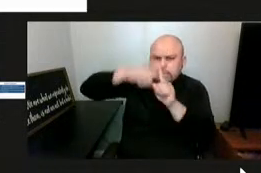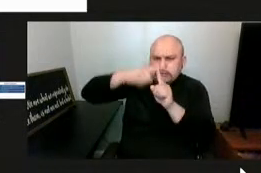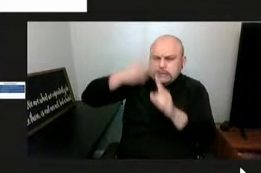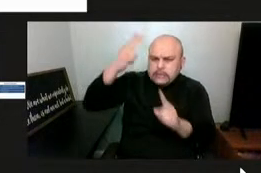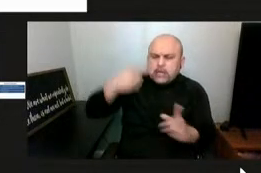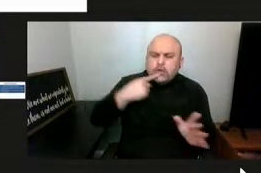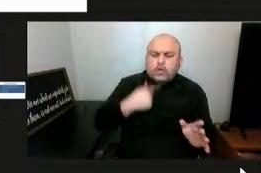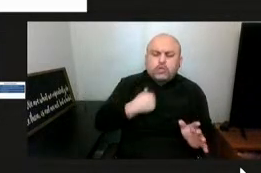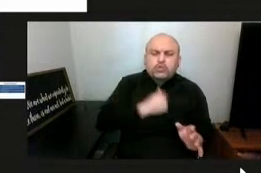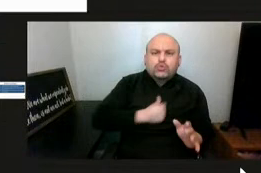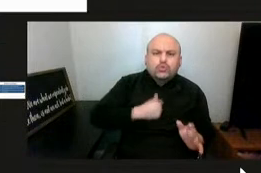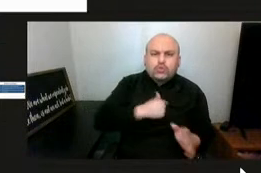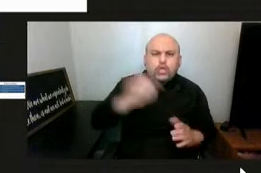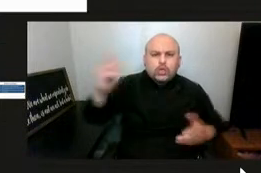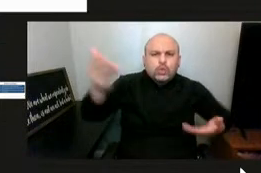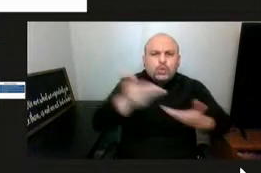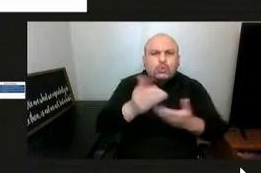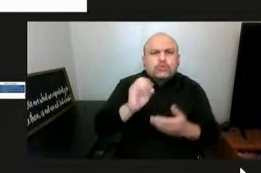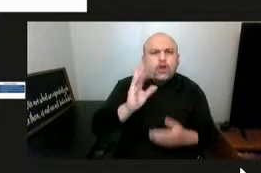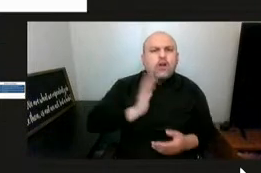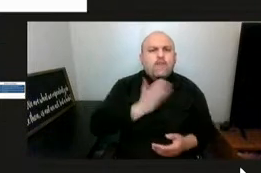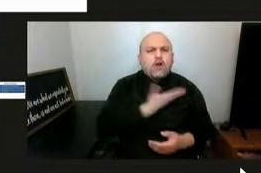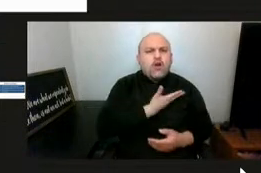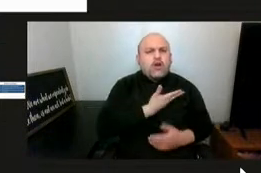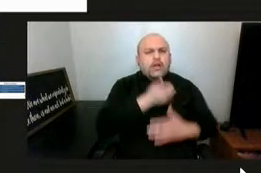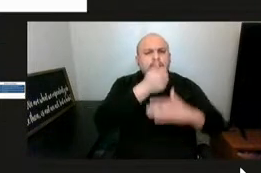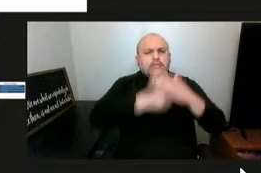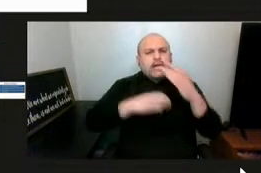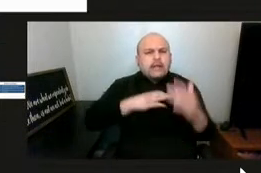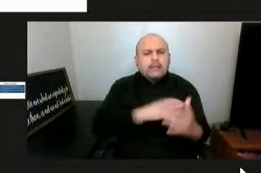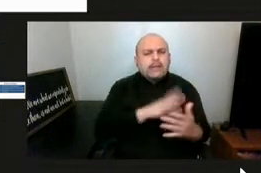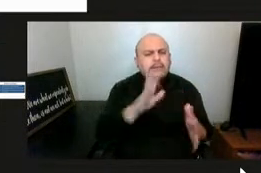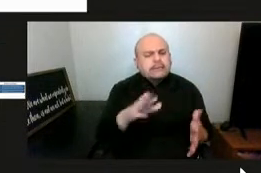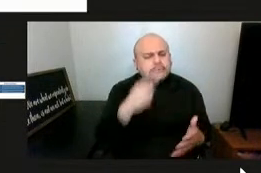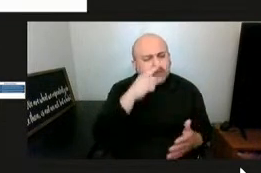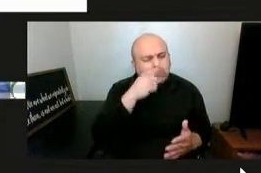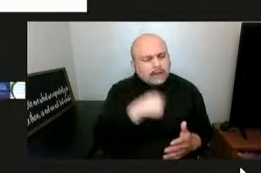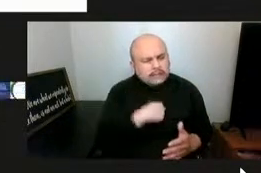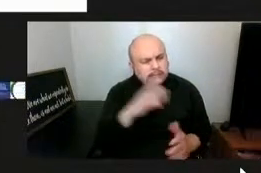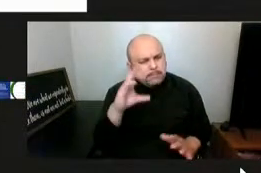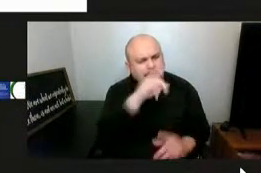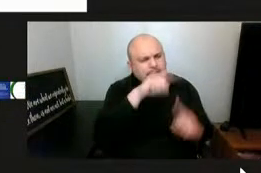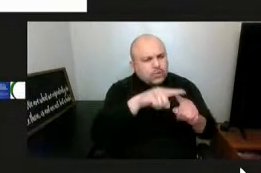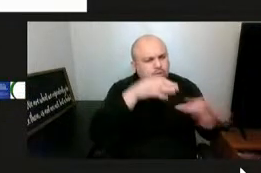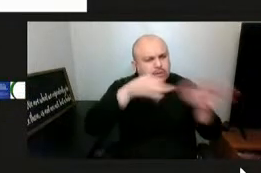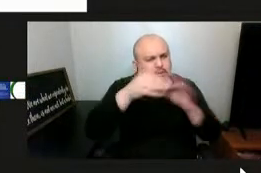the members of our subcommittee. So could we go back to that slide?